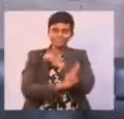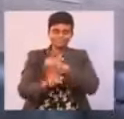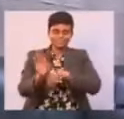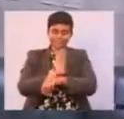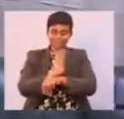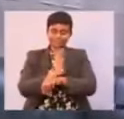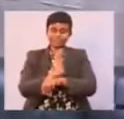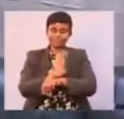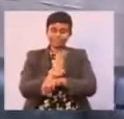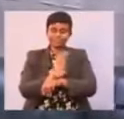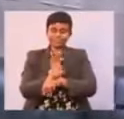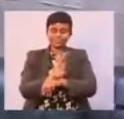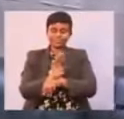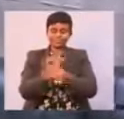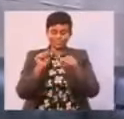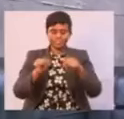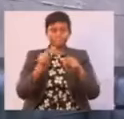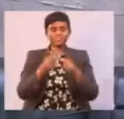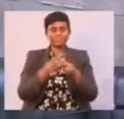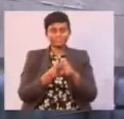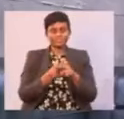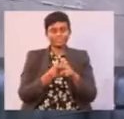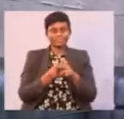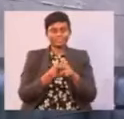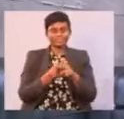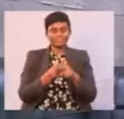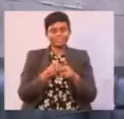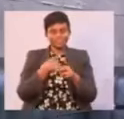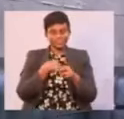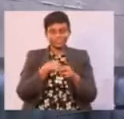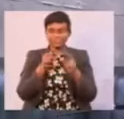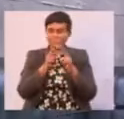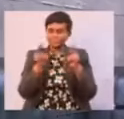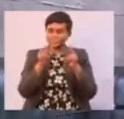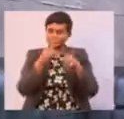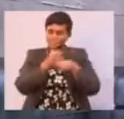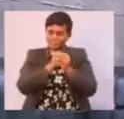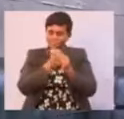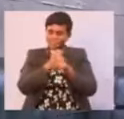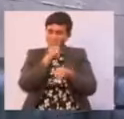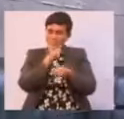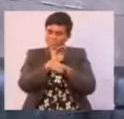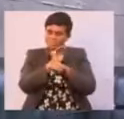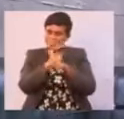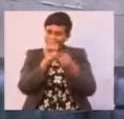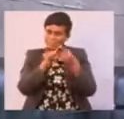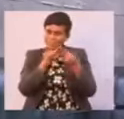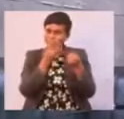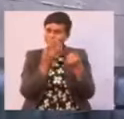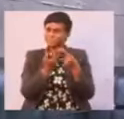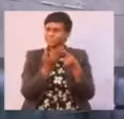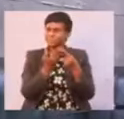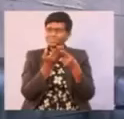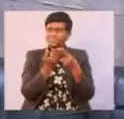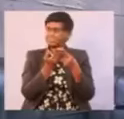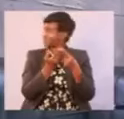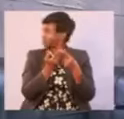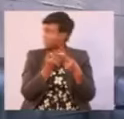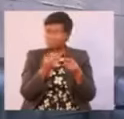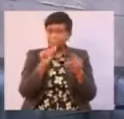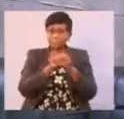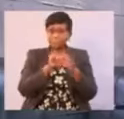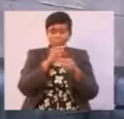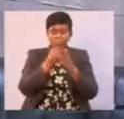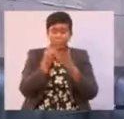morning. And I'll make very brief comments. One of them is basically to